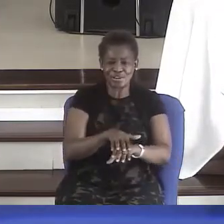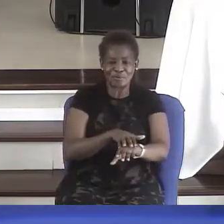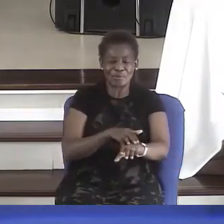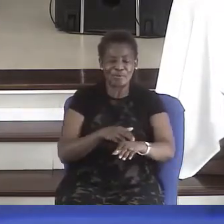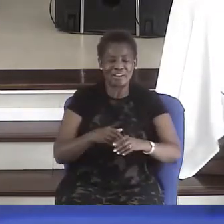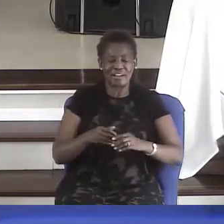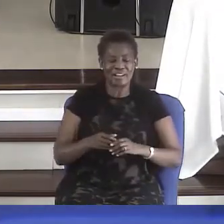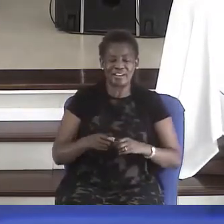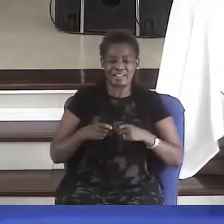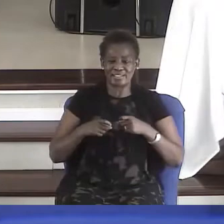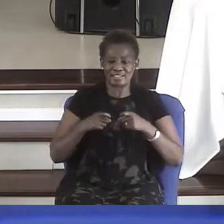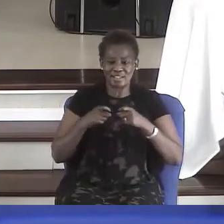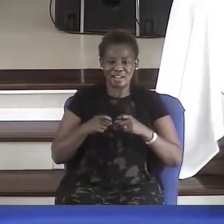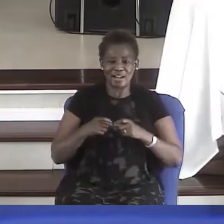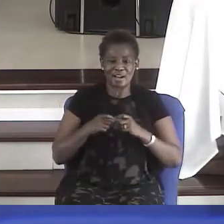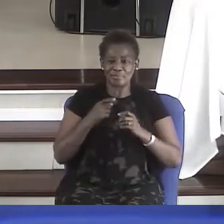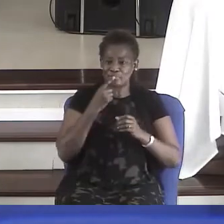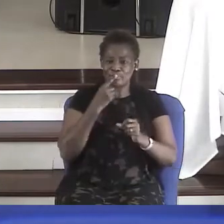God.